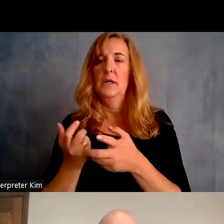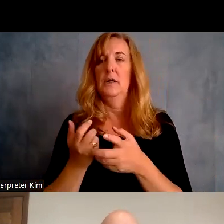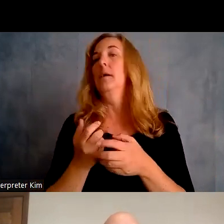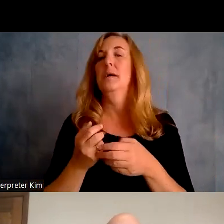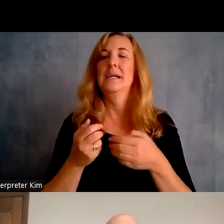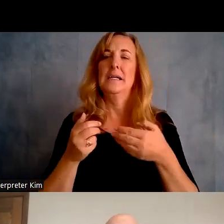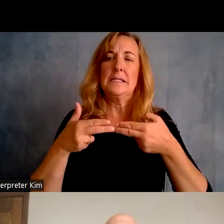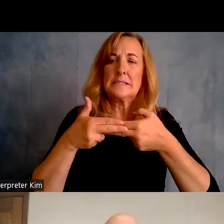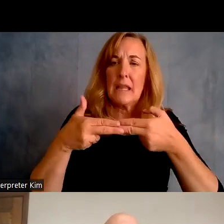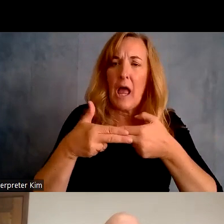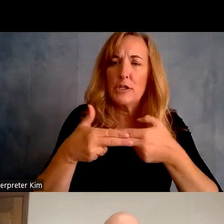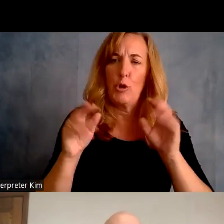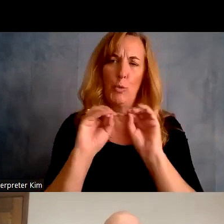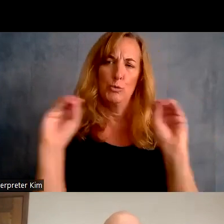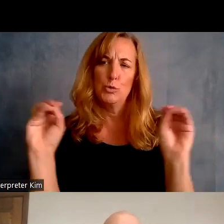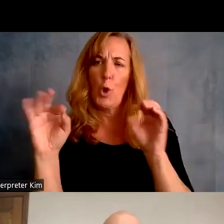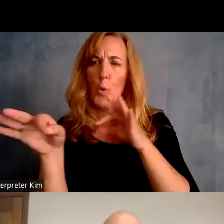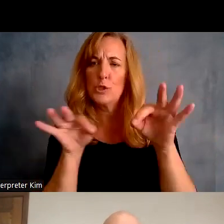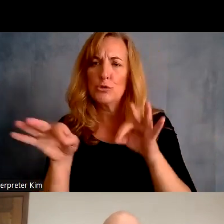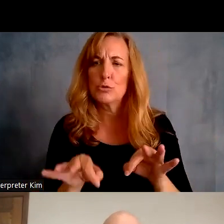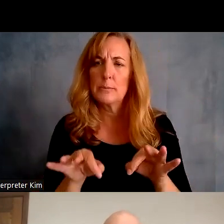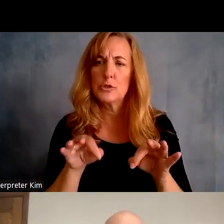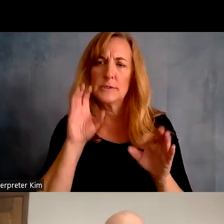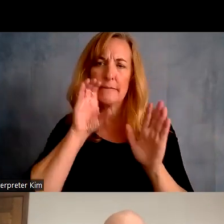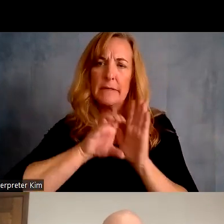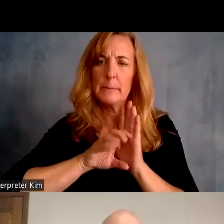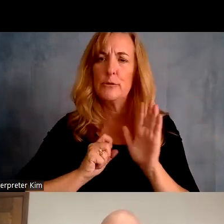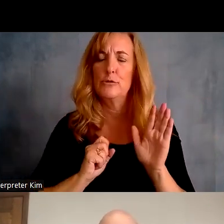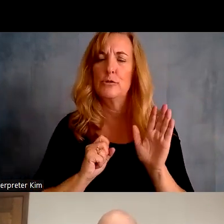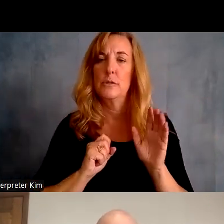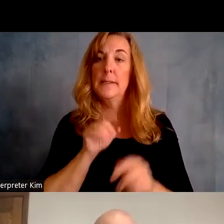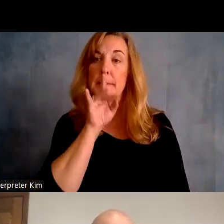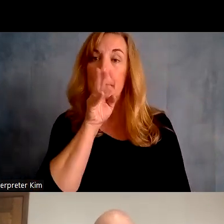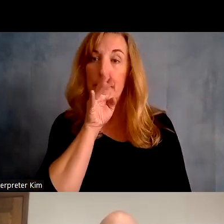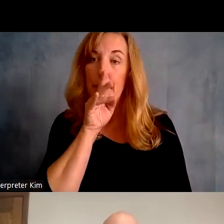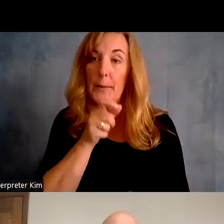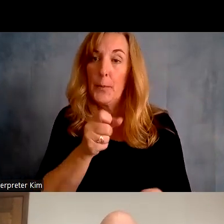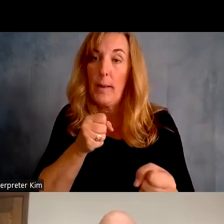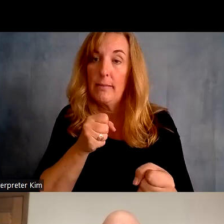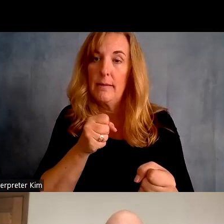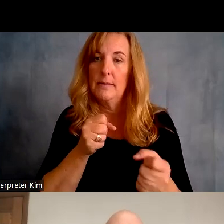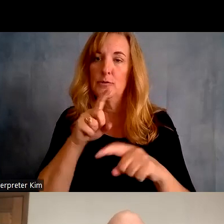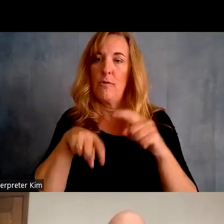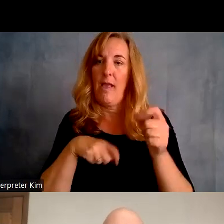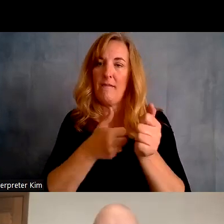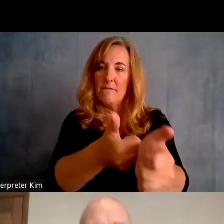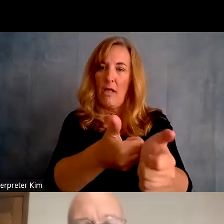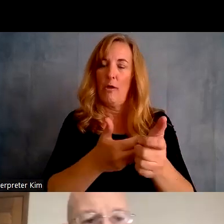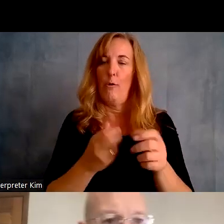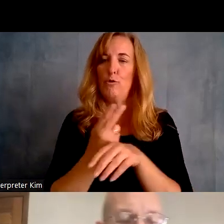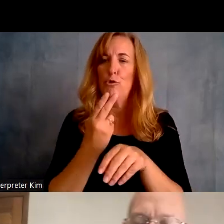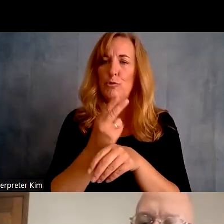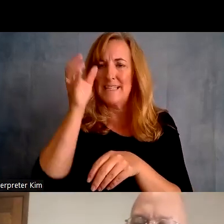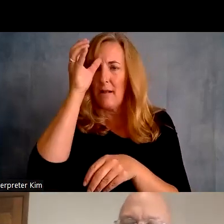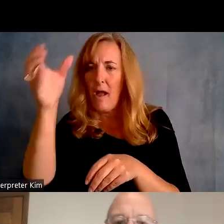image descriptions and speaking quickly so people can't follow and using concepts that are too difficult